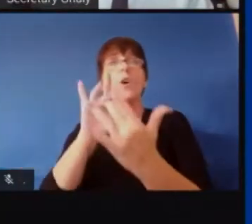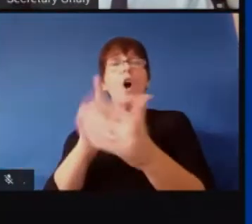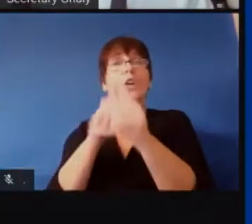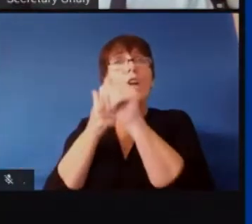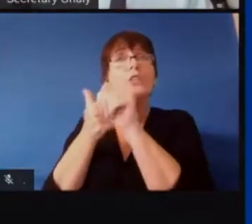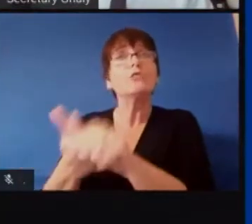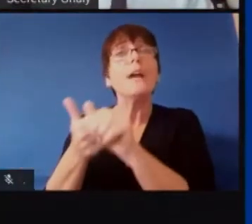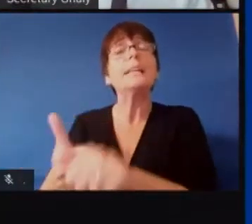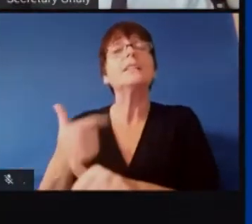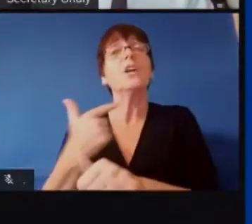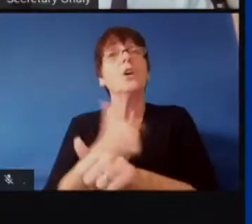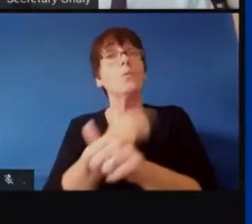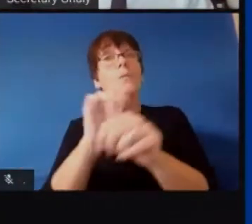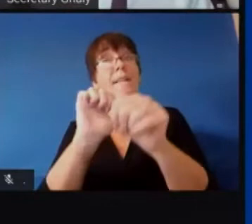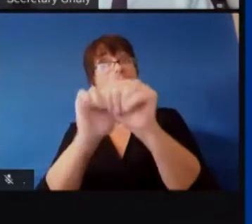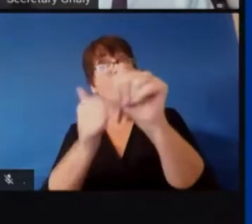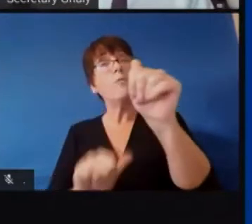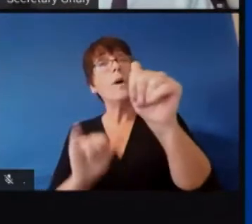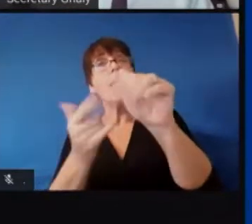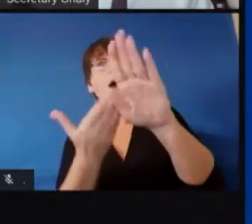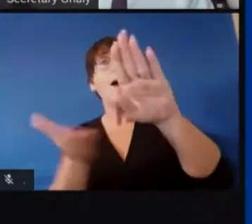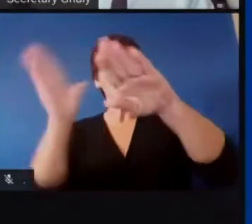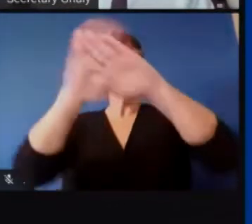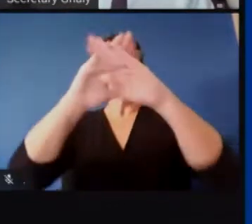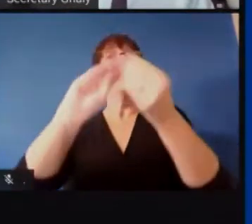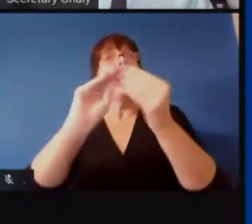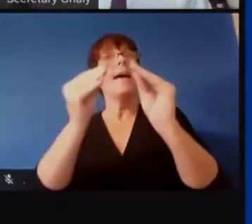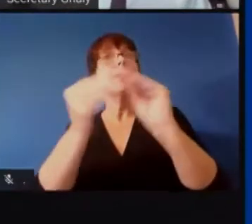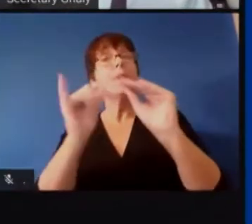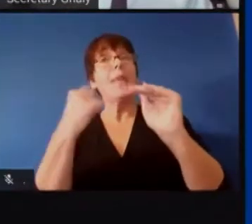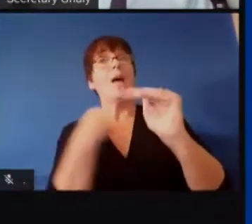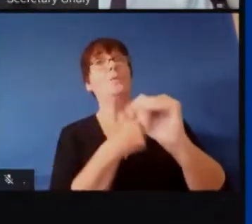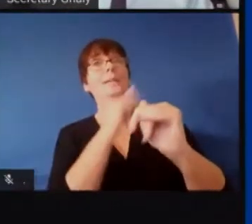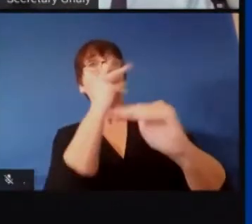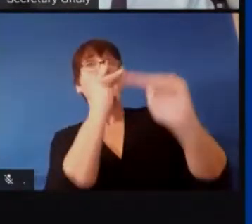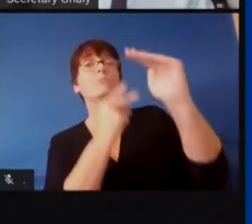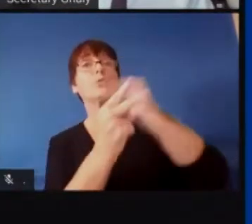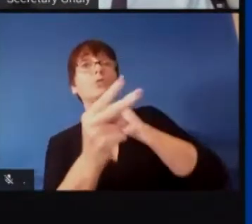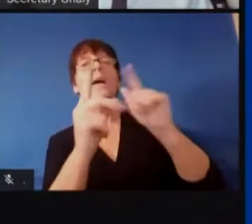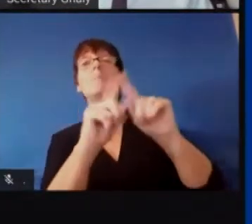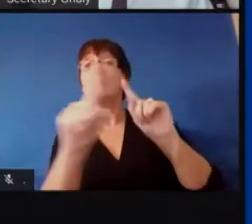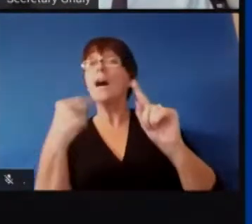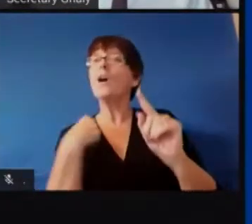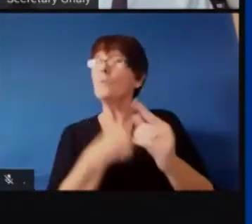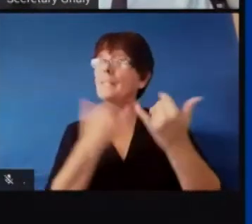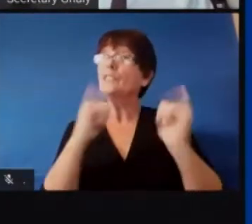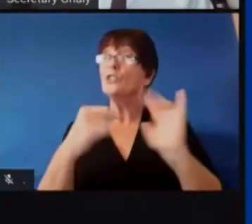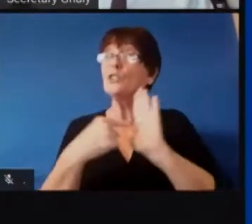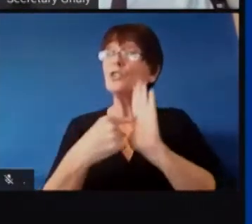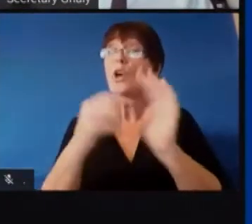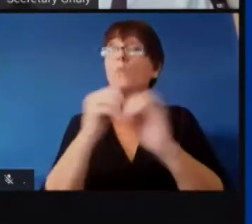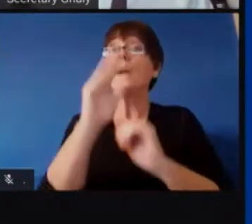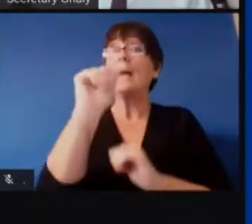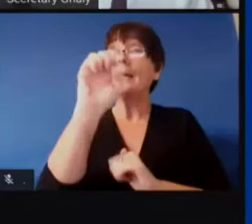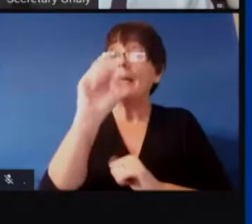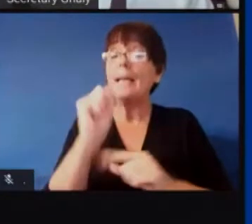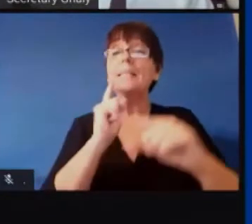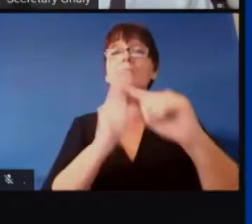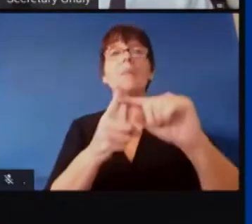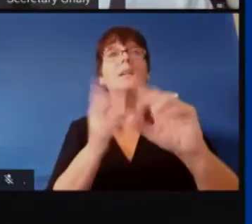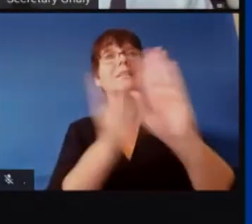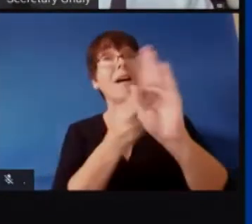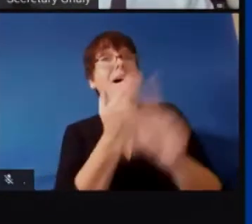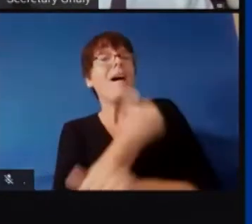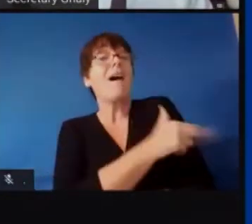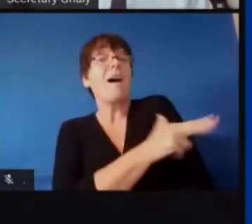have avoided those high projected numbers. But we do show even today with our cases and our hospital trends that